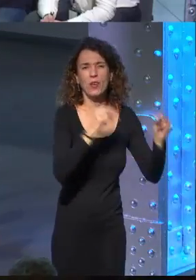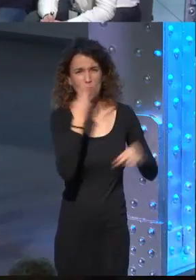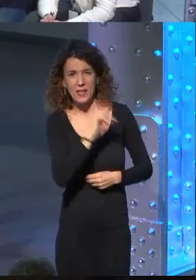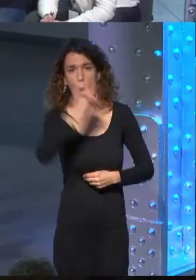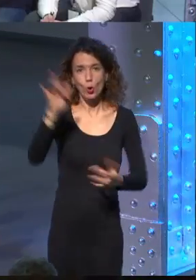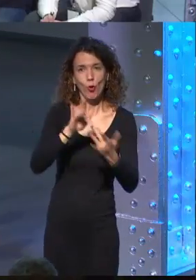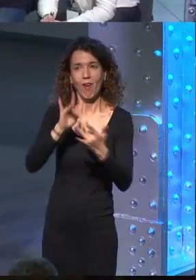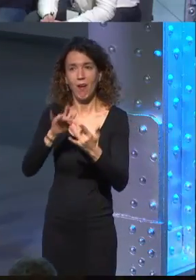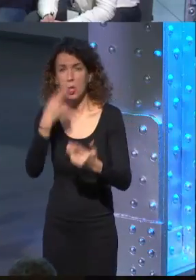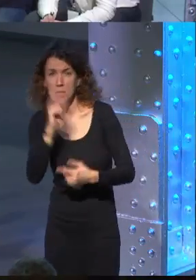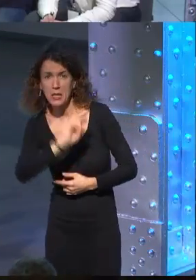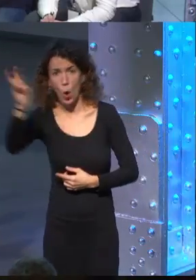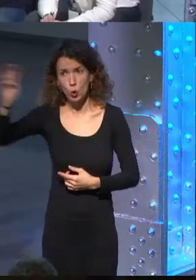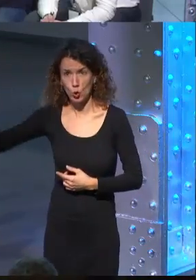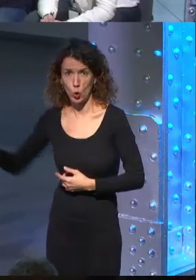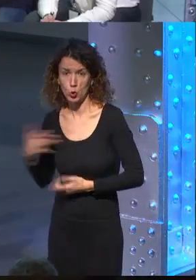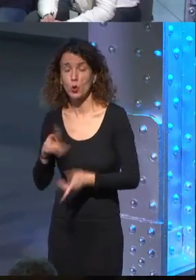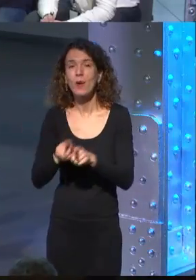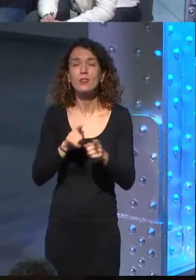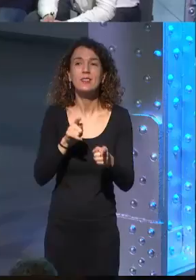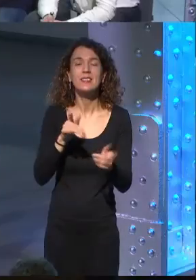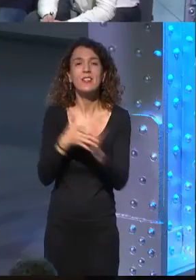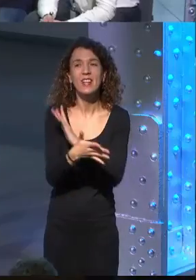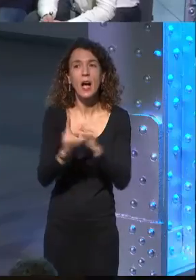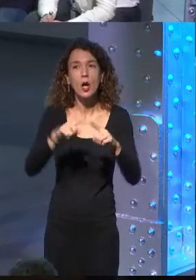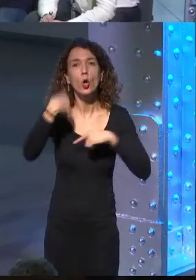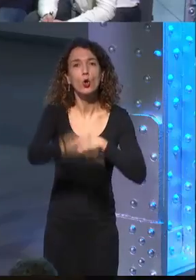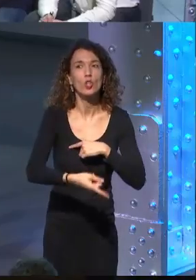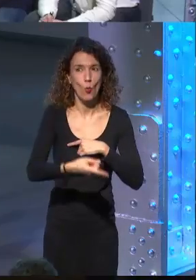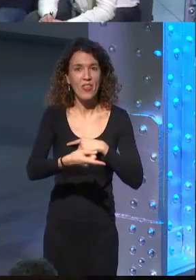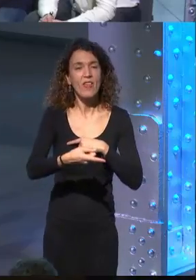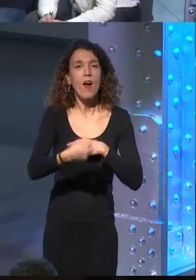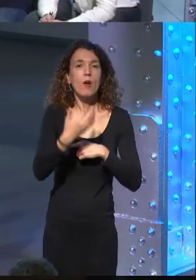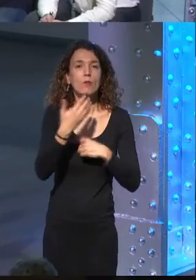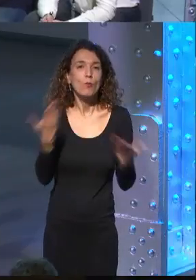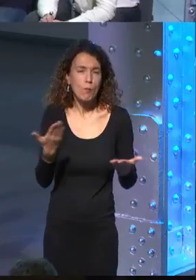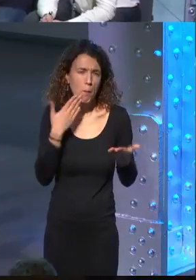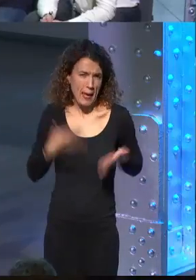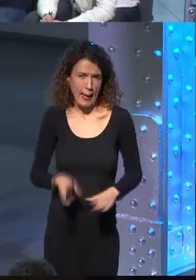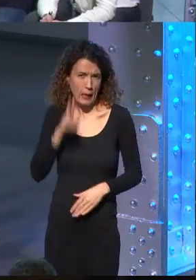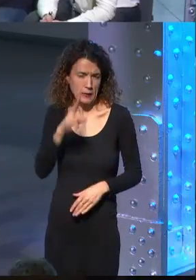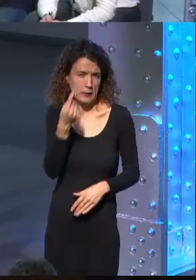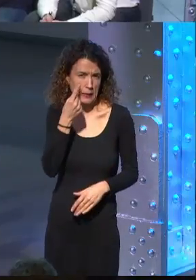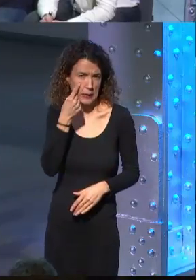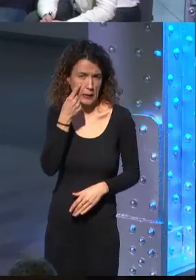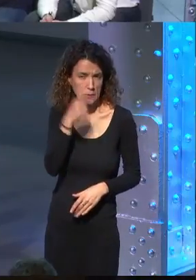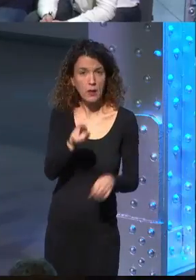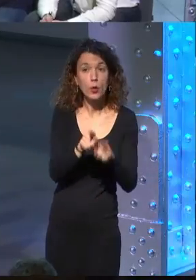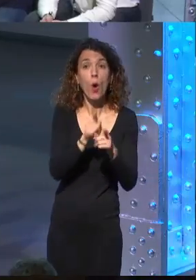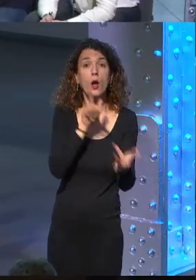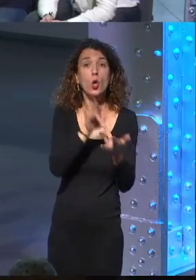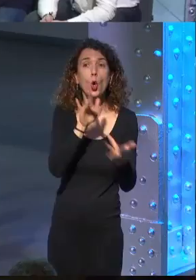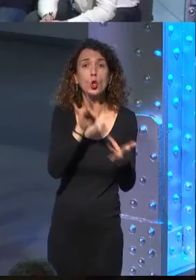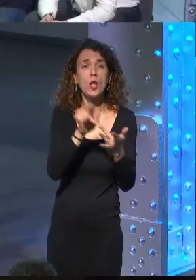as I have many people waiting, so to speak, there's some kind of crisis. I can see that